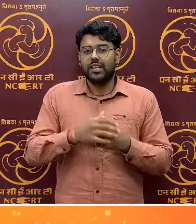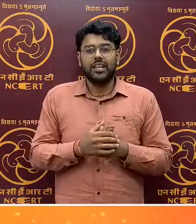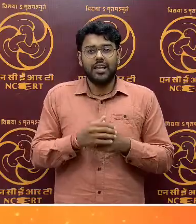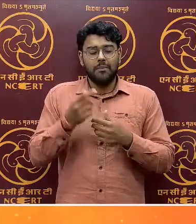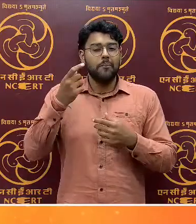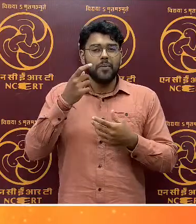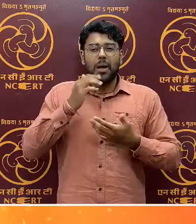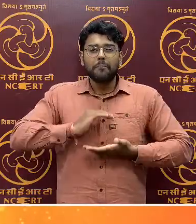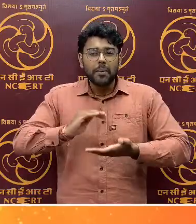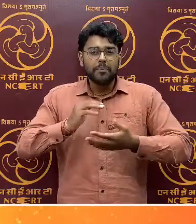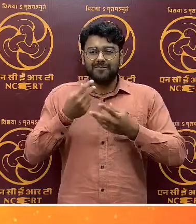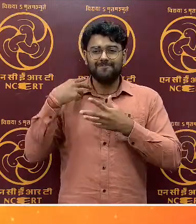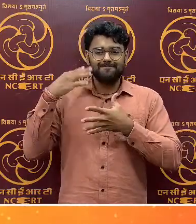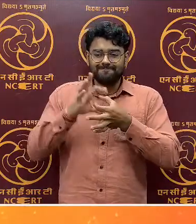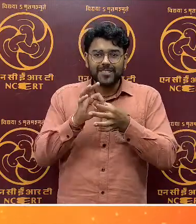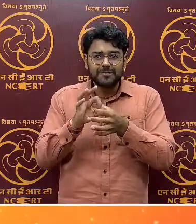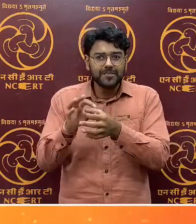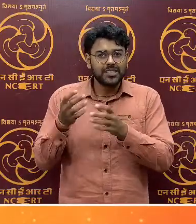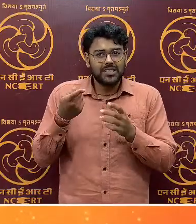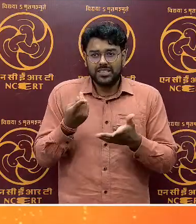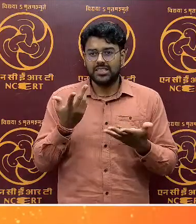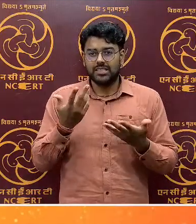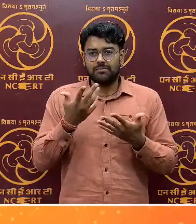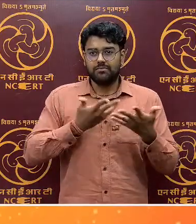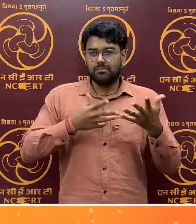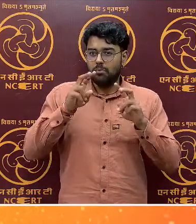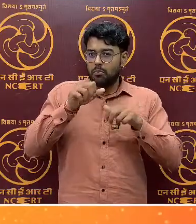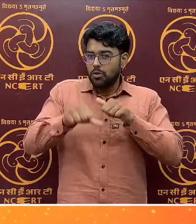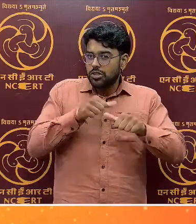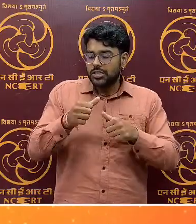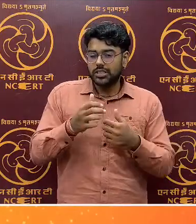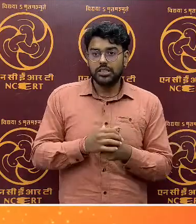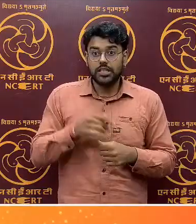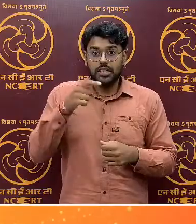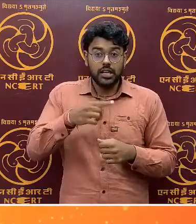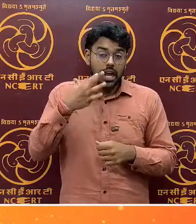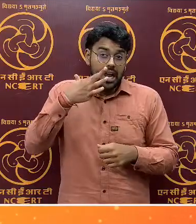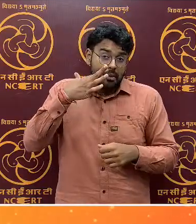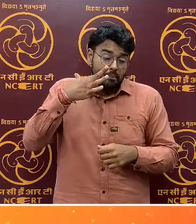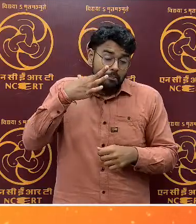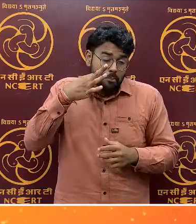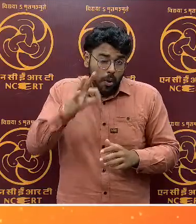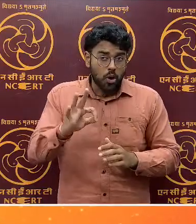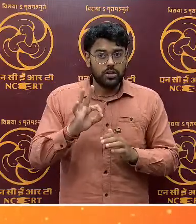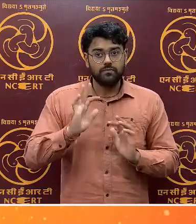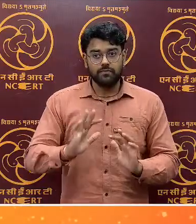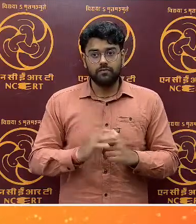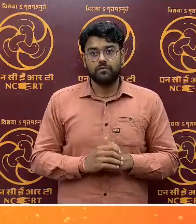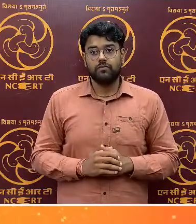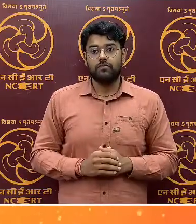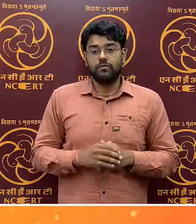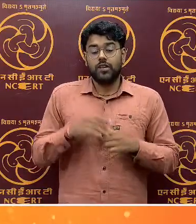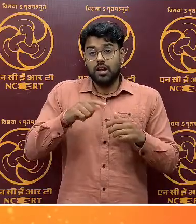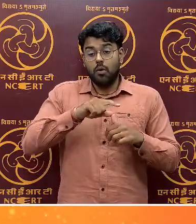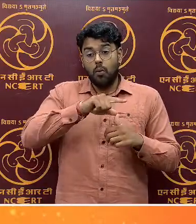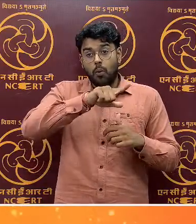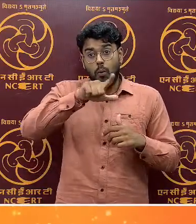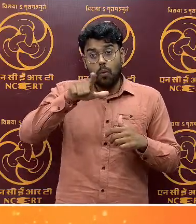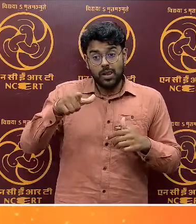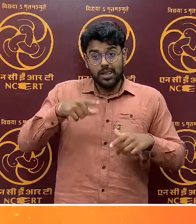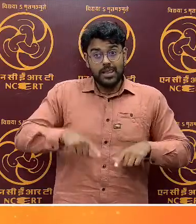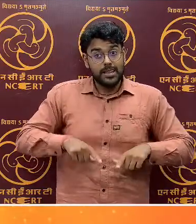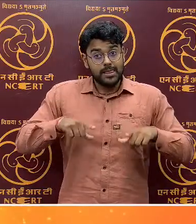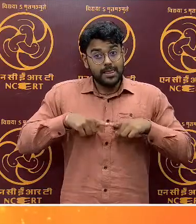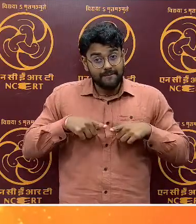reproduction, right? So reproduction is one of the important characteristic of all the